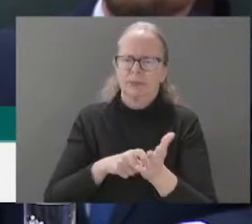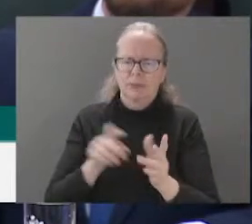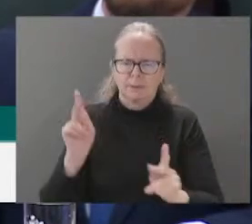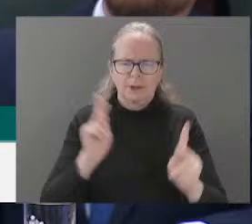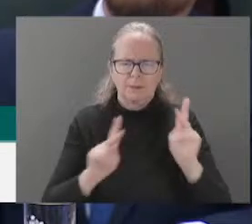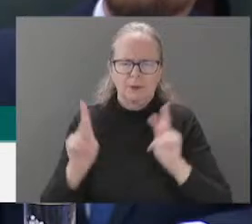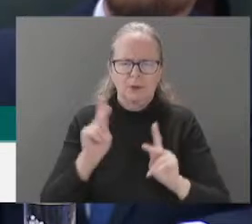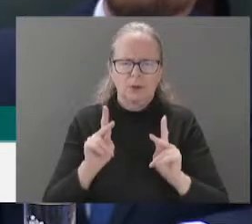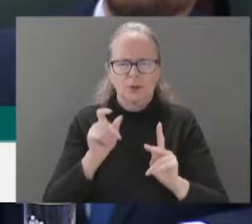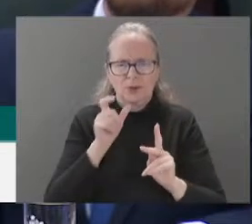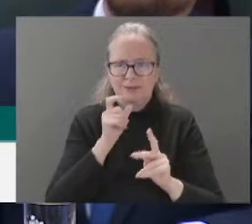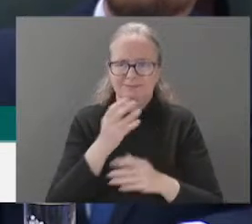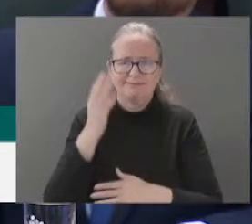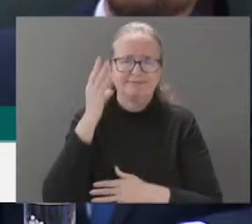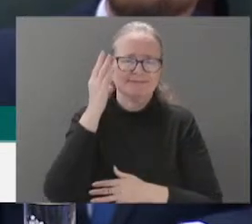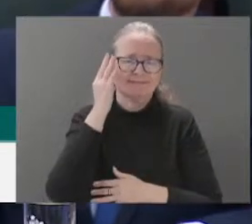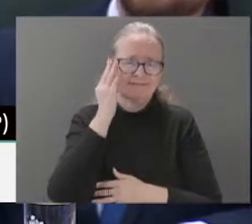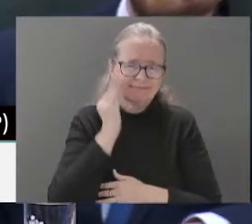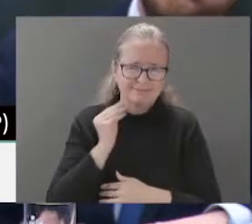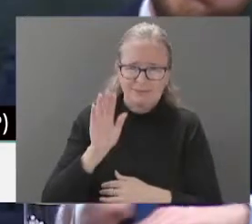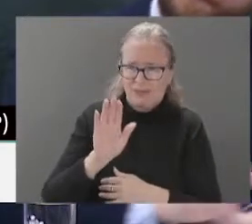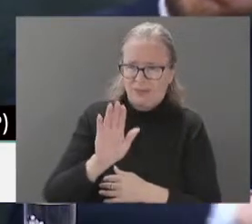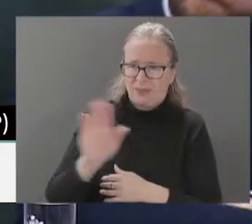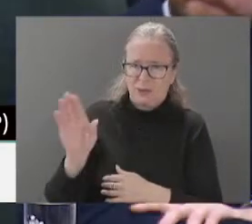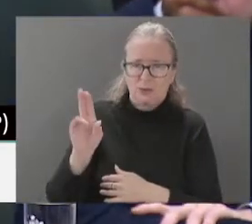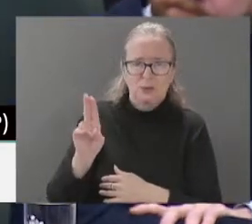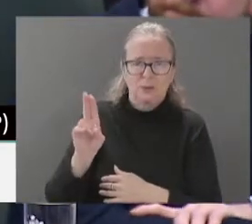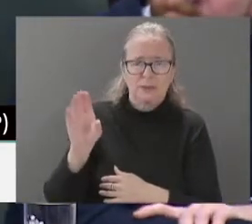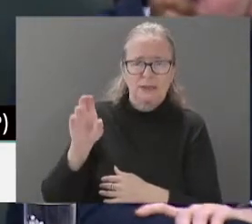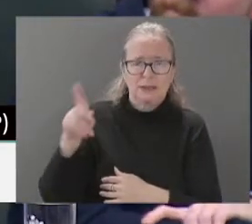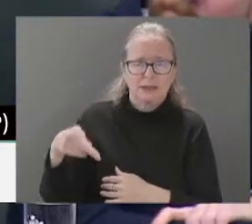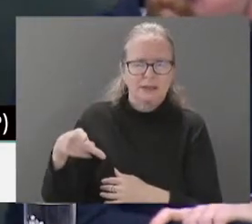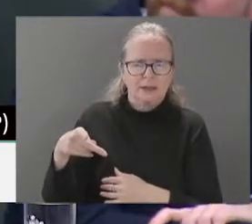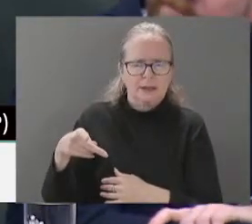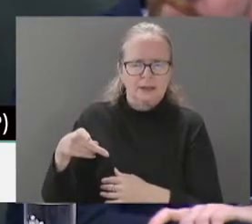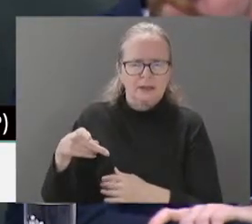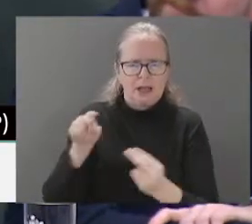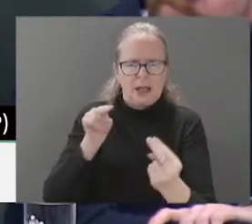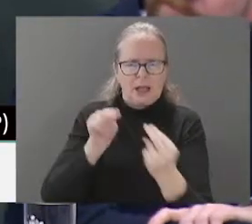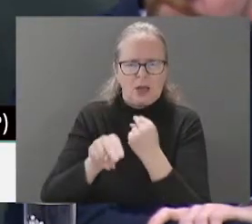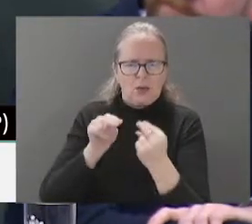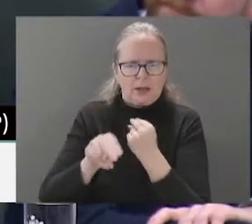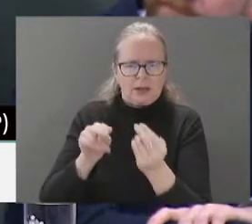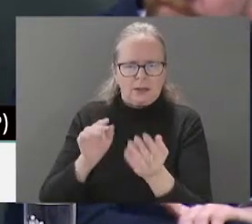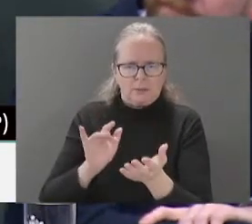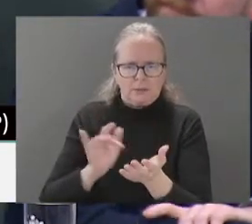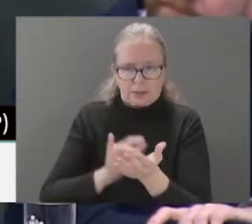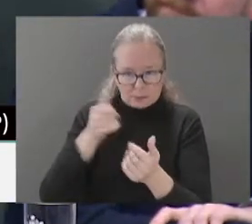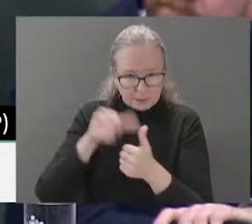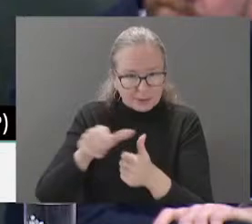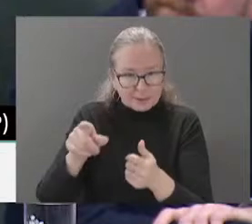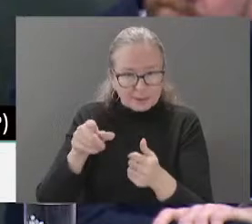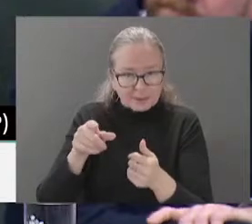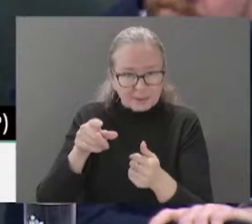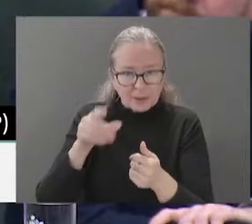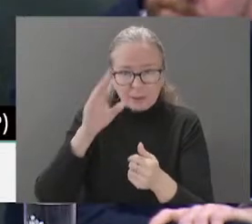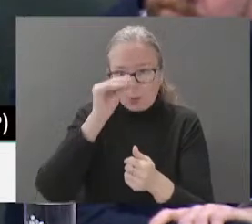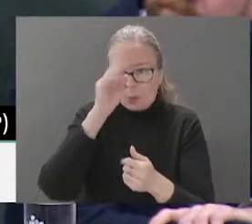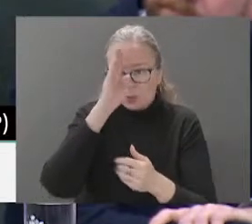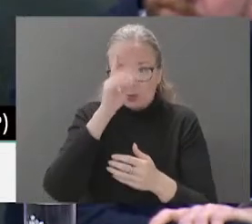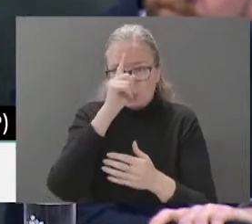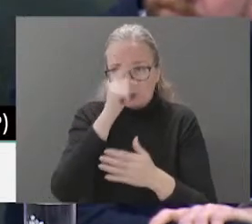recovering from a stroke partially paralyzed who was taken to a motel where he couldn't use his wheelchair had difficulty accessing the